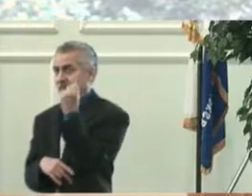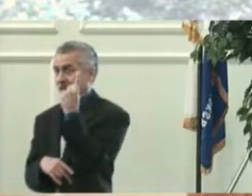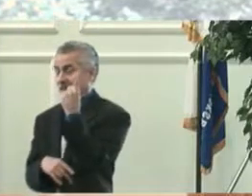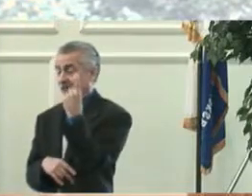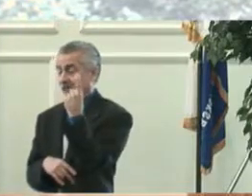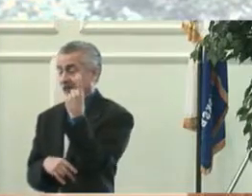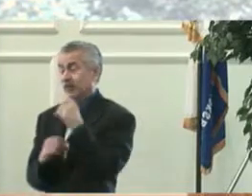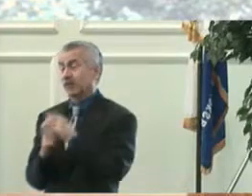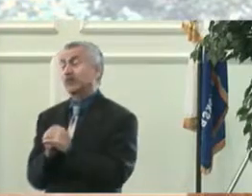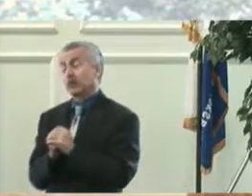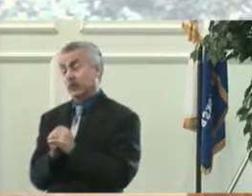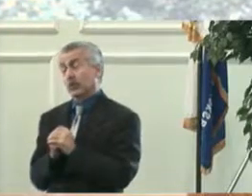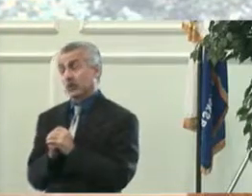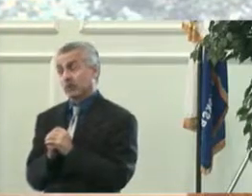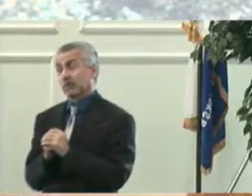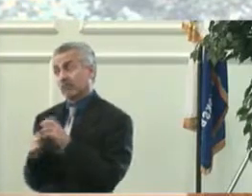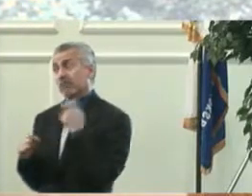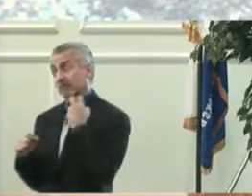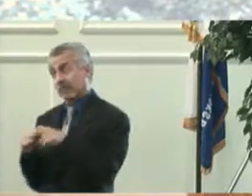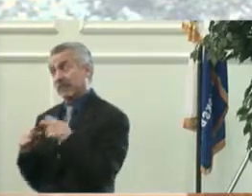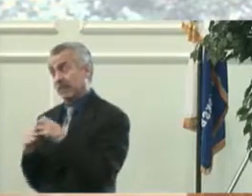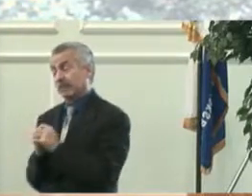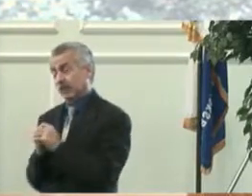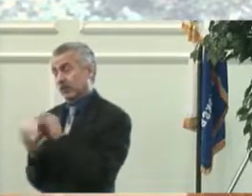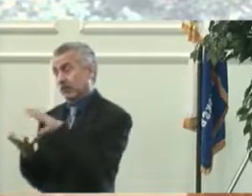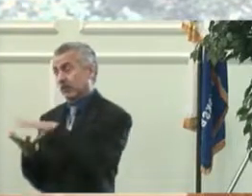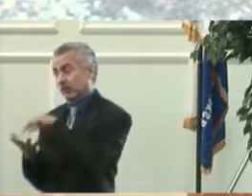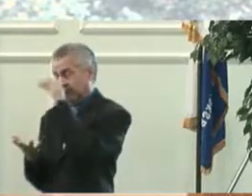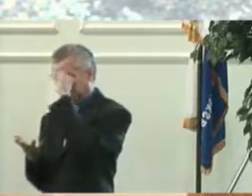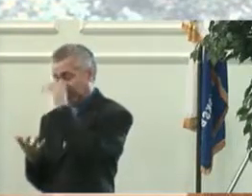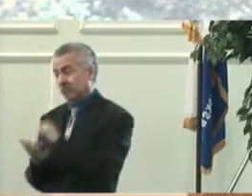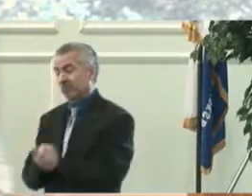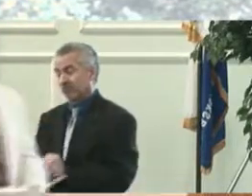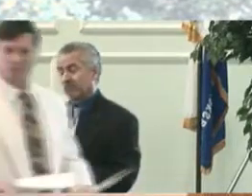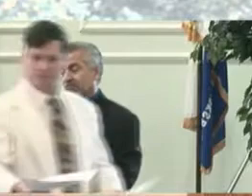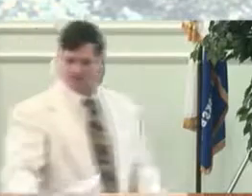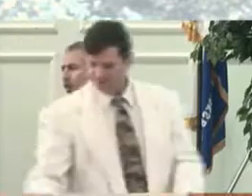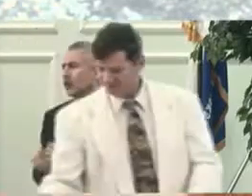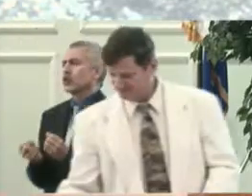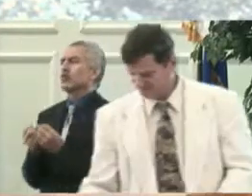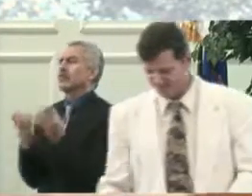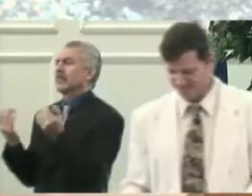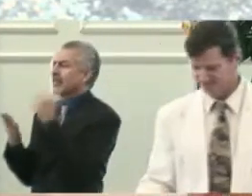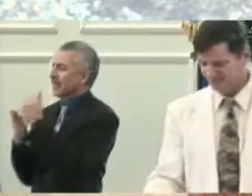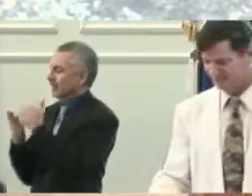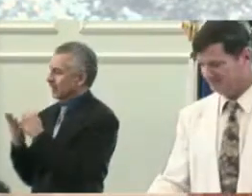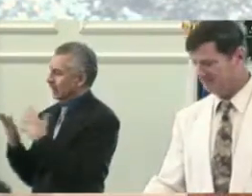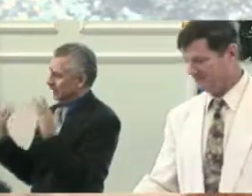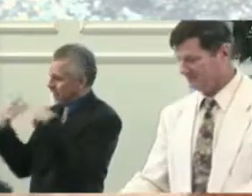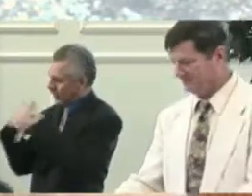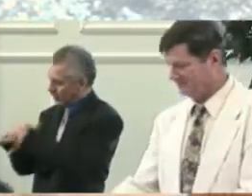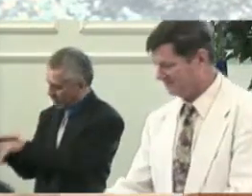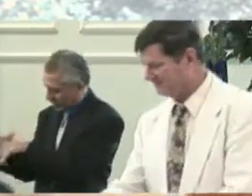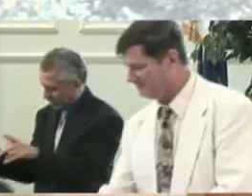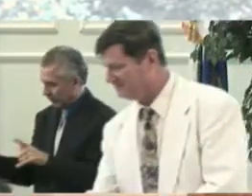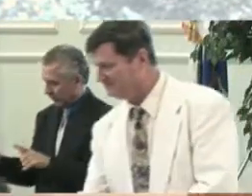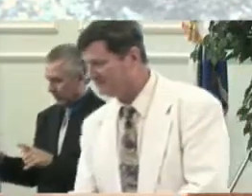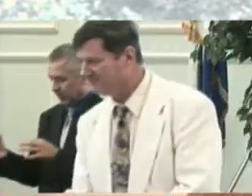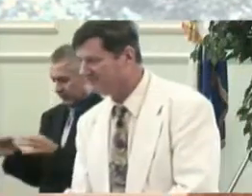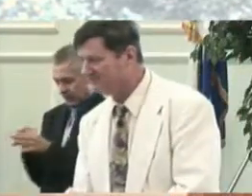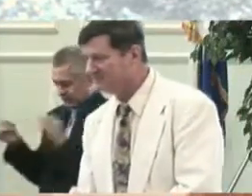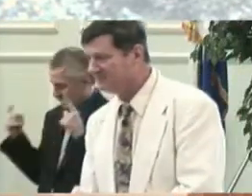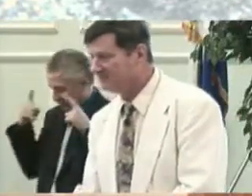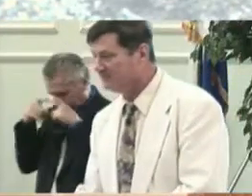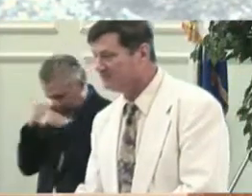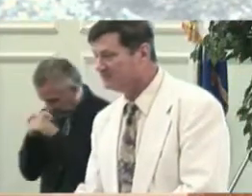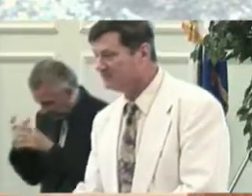heavy-duty chapter, if you ask me, because there are so many things there that are presented. And basically, what we